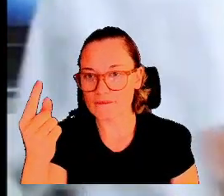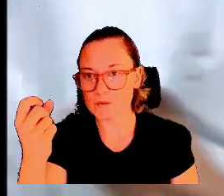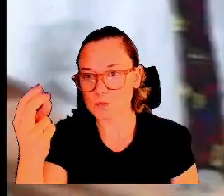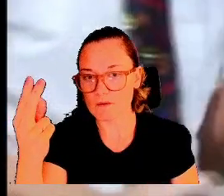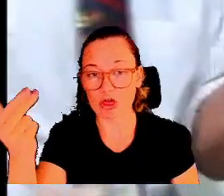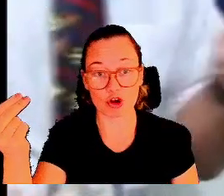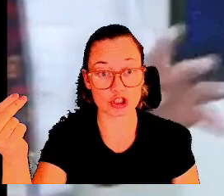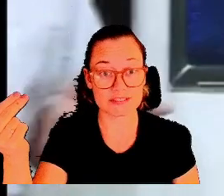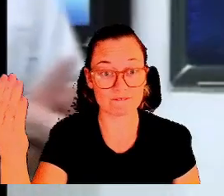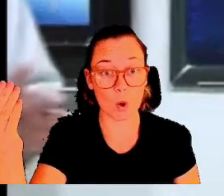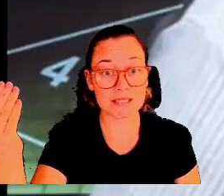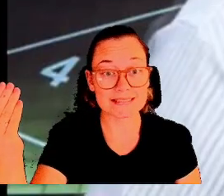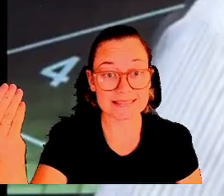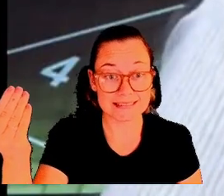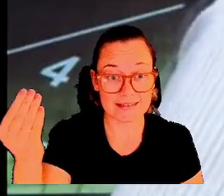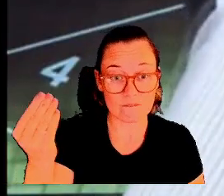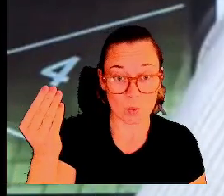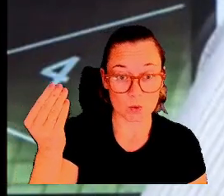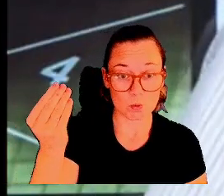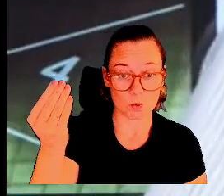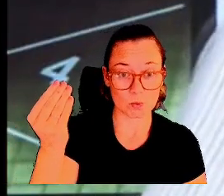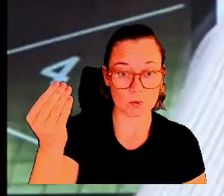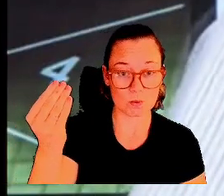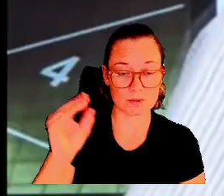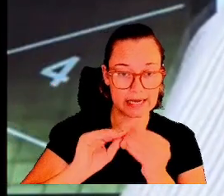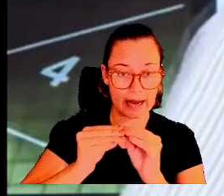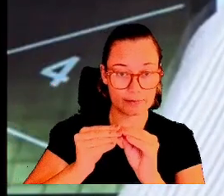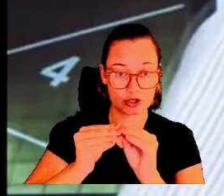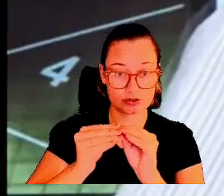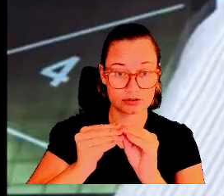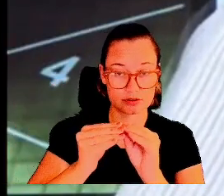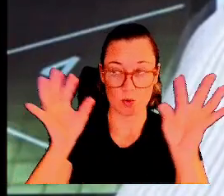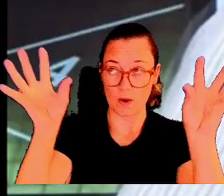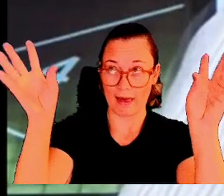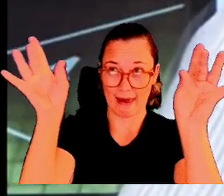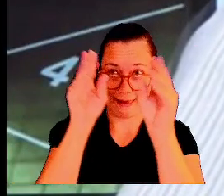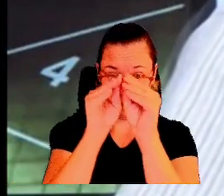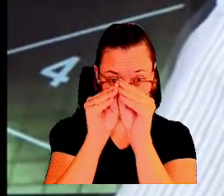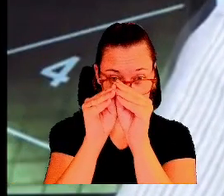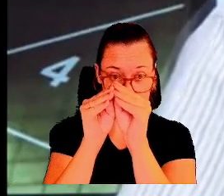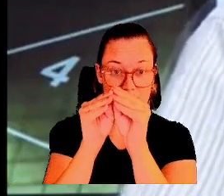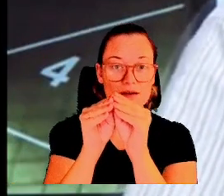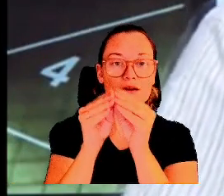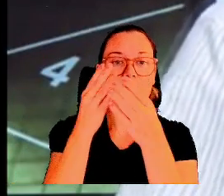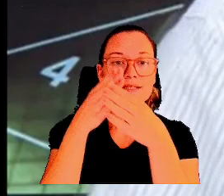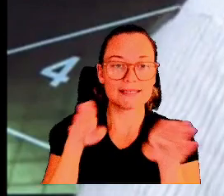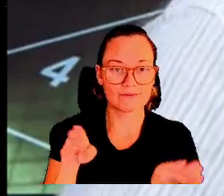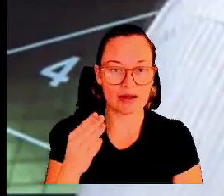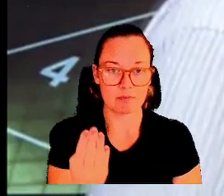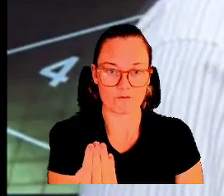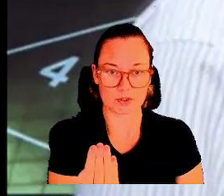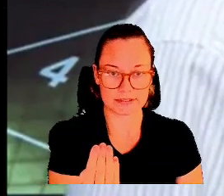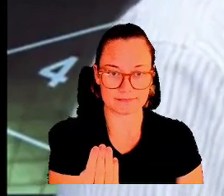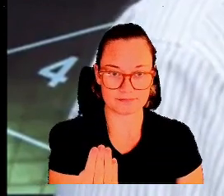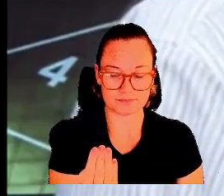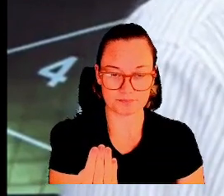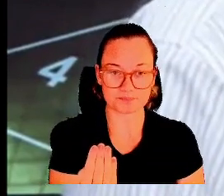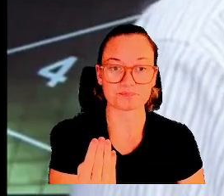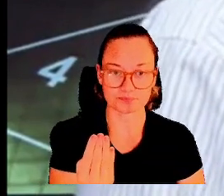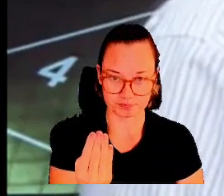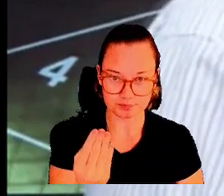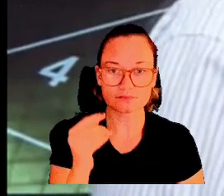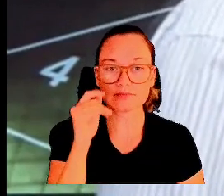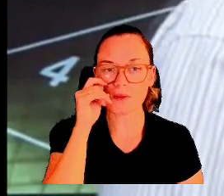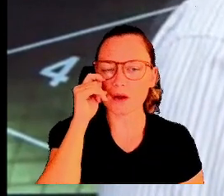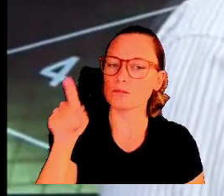13, 14 numbers up here, add them up and divide by 14, okay? So, Isaac, you brought your